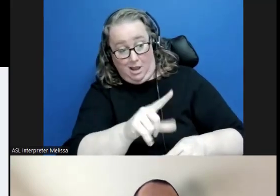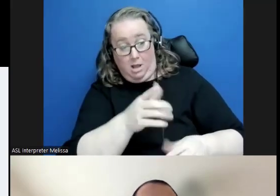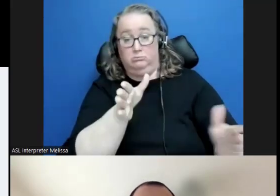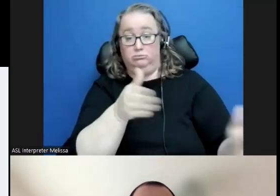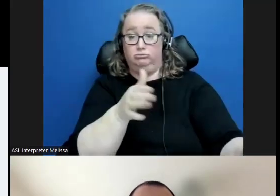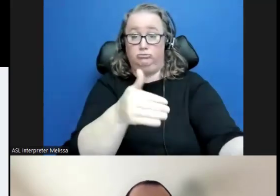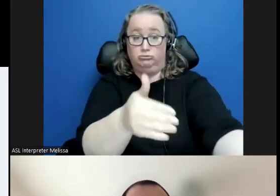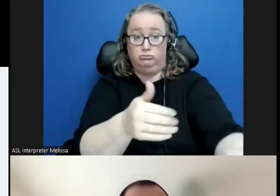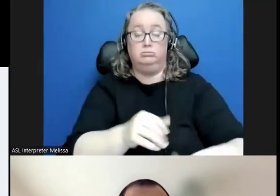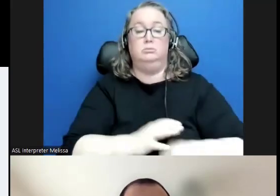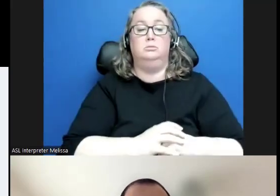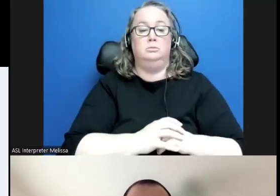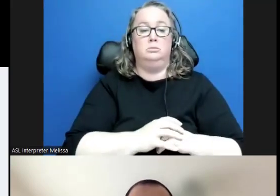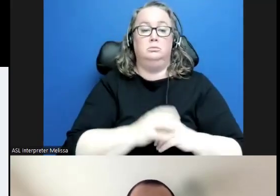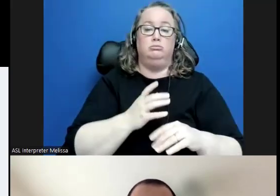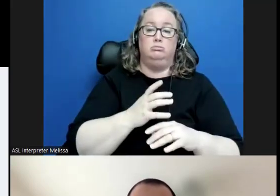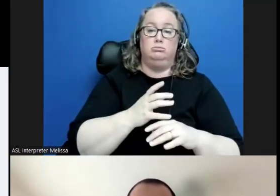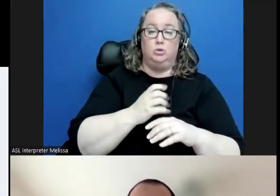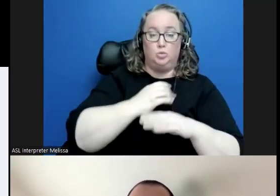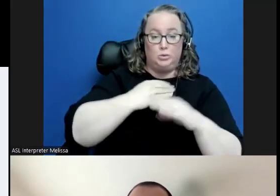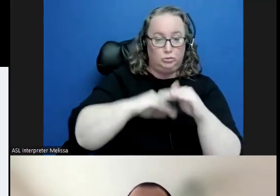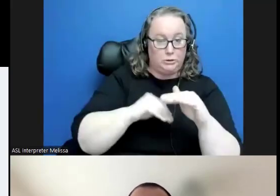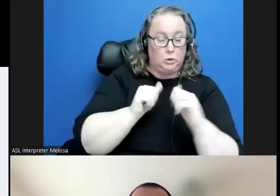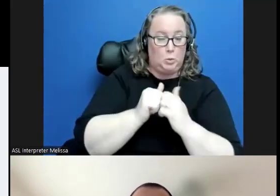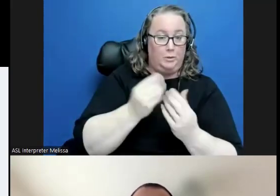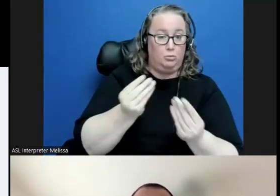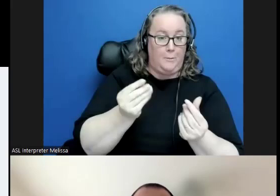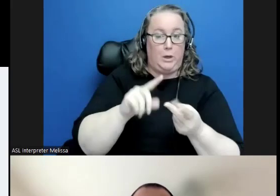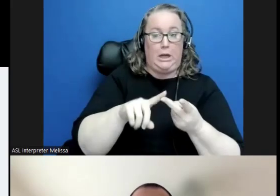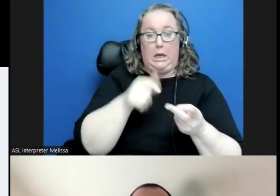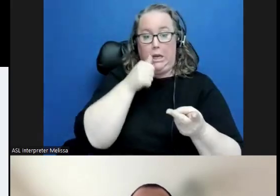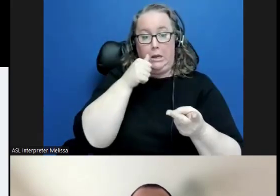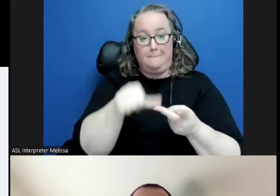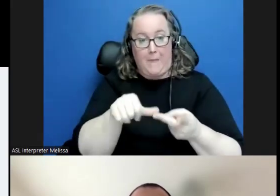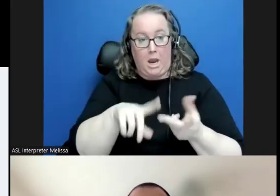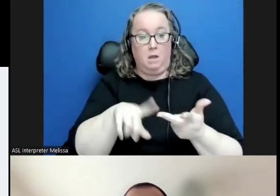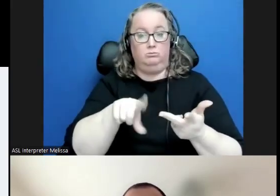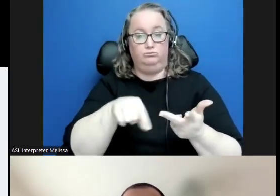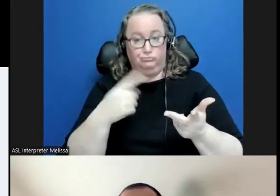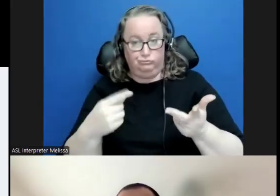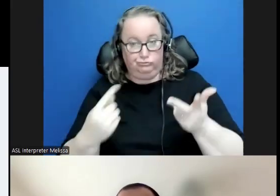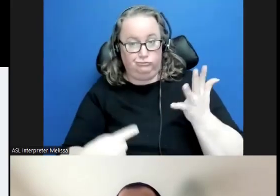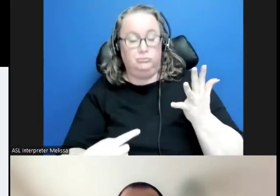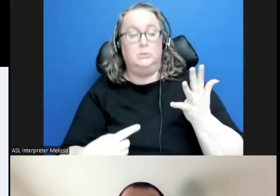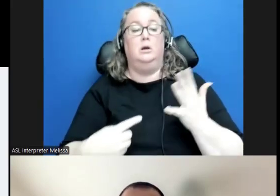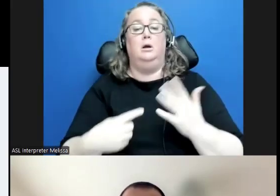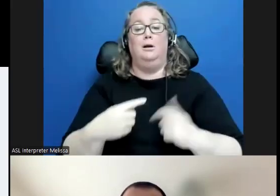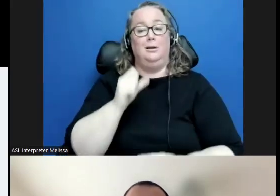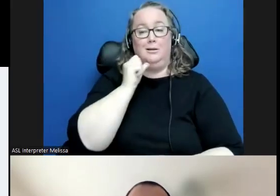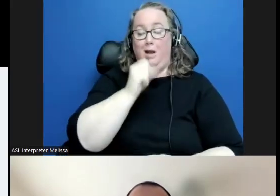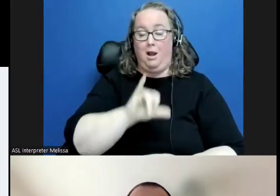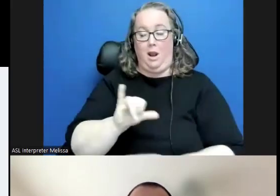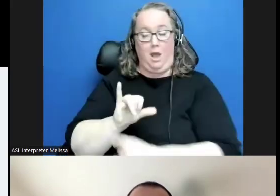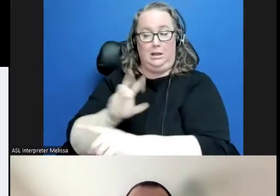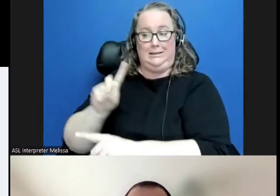There are restrictions on property, restrictions on mail, and unlike the Department of Mental